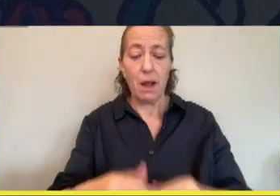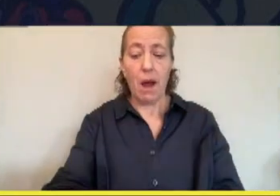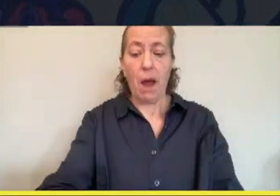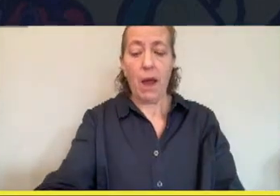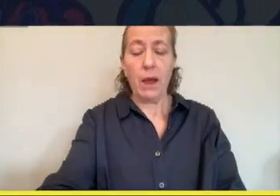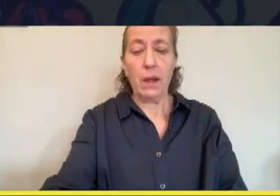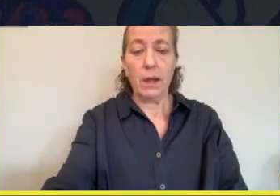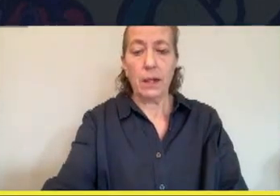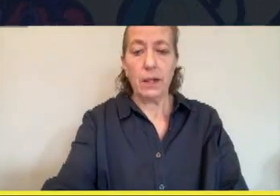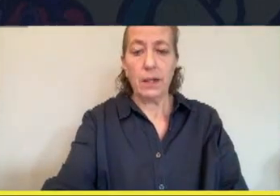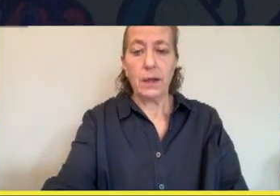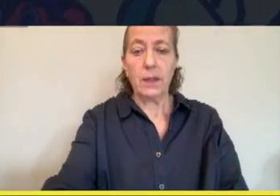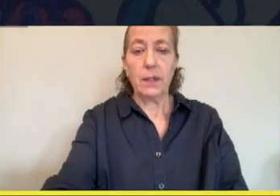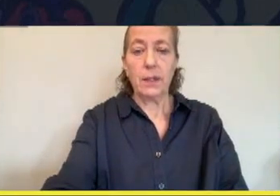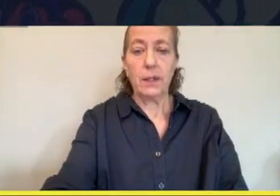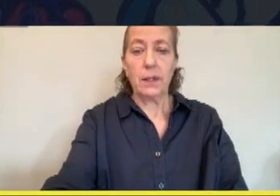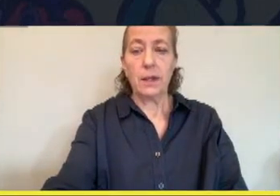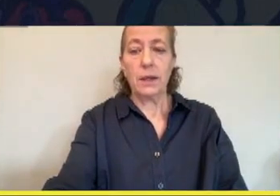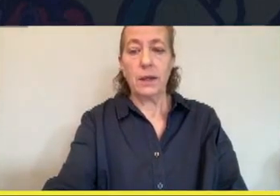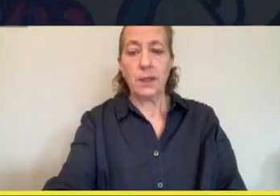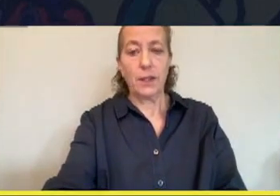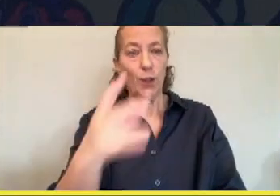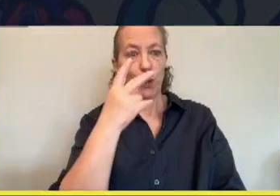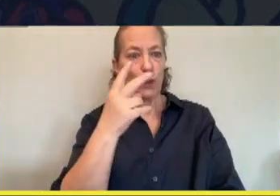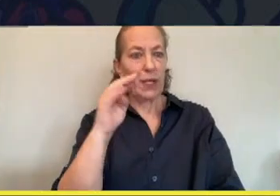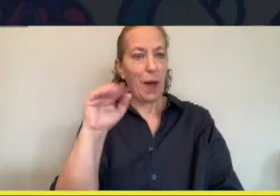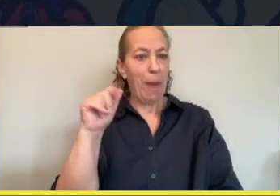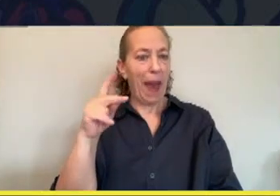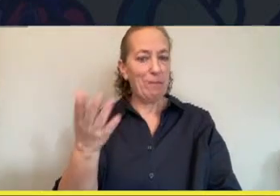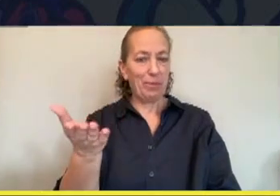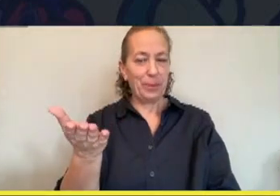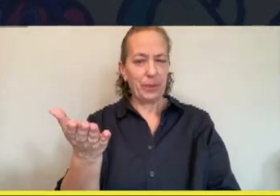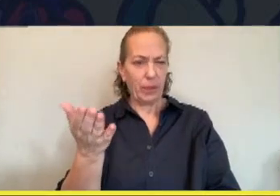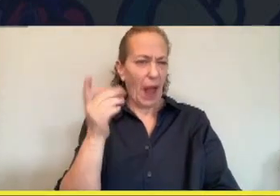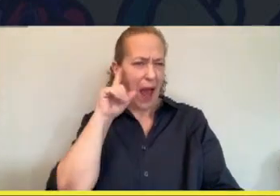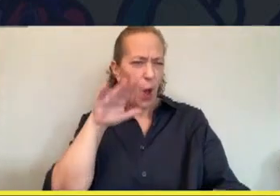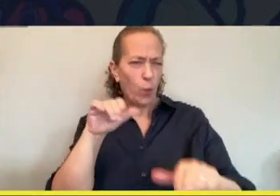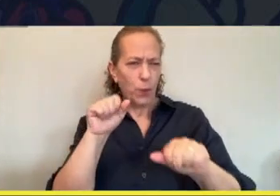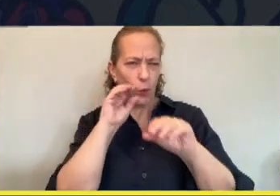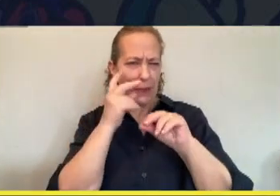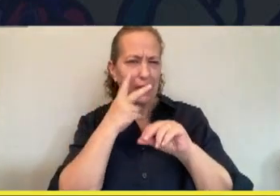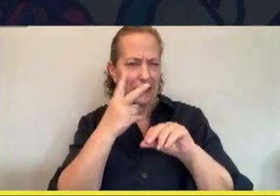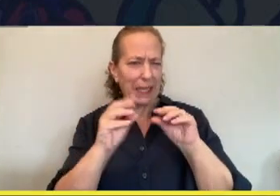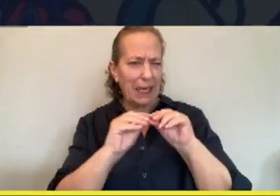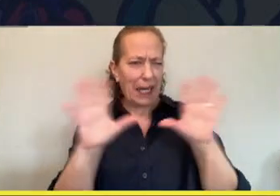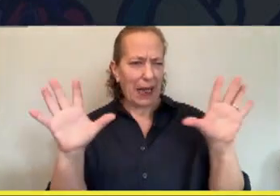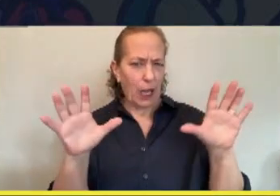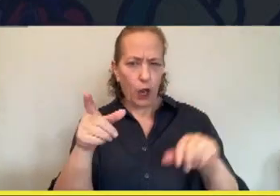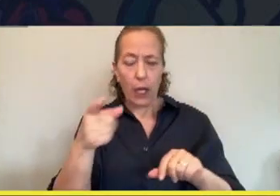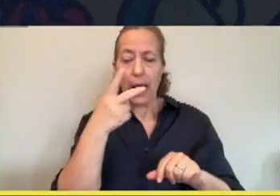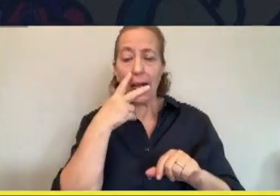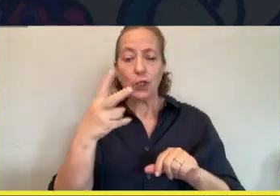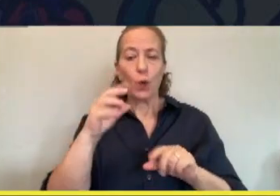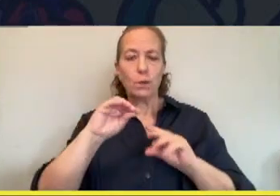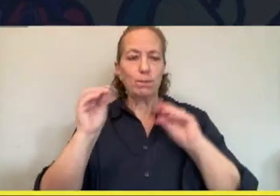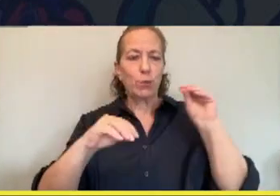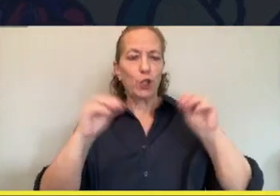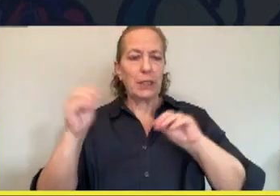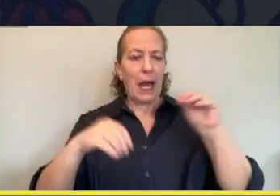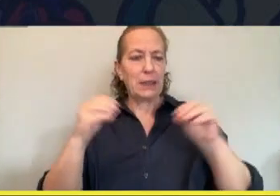map. Hopefully you can see it clearly. This map shows the percent with